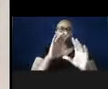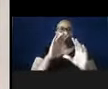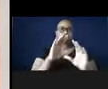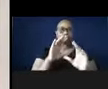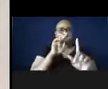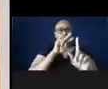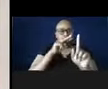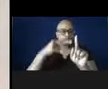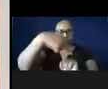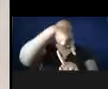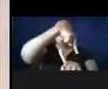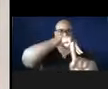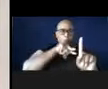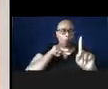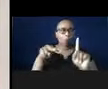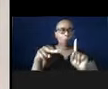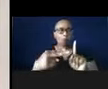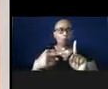created a